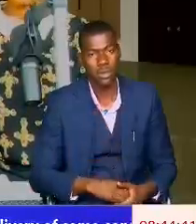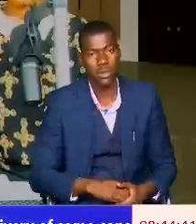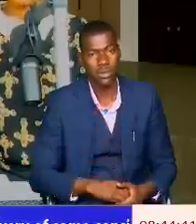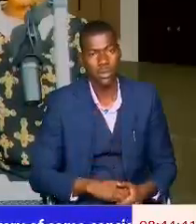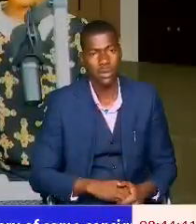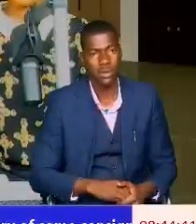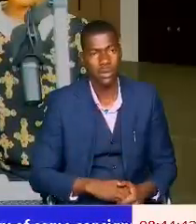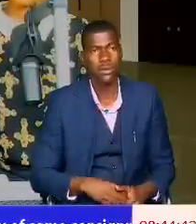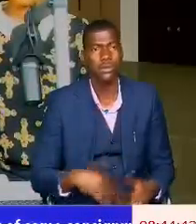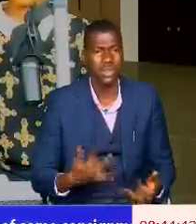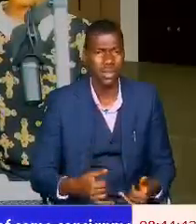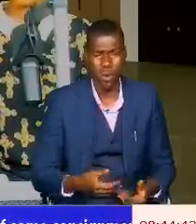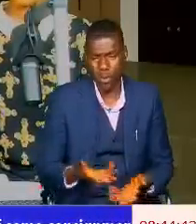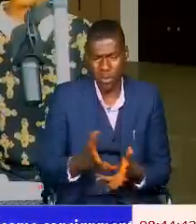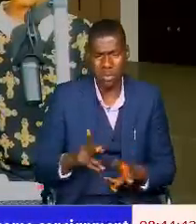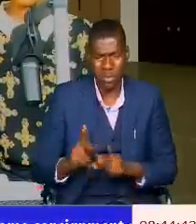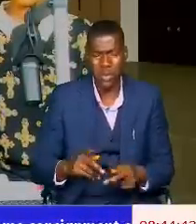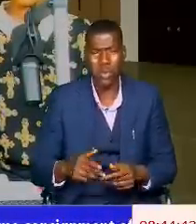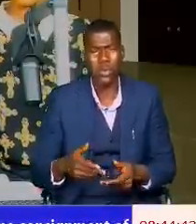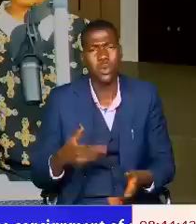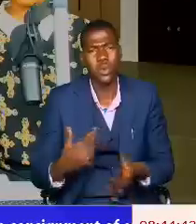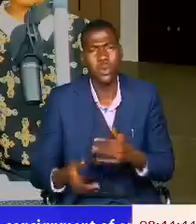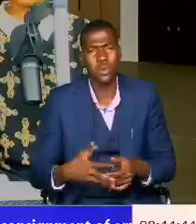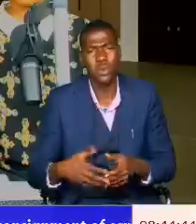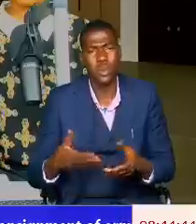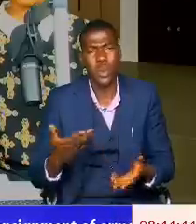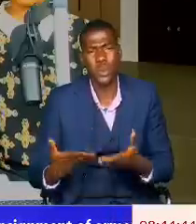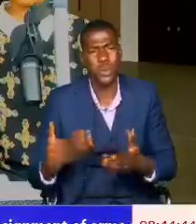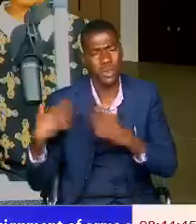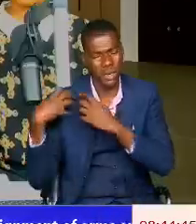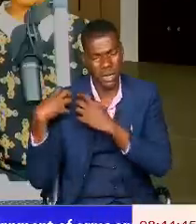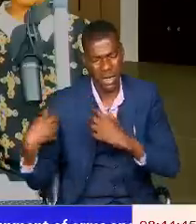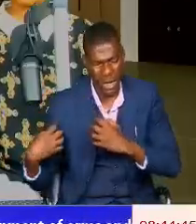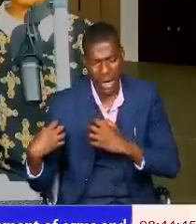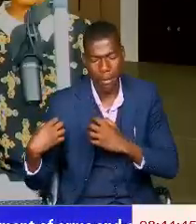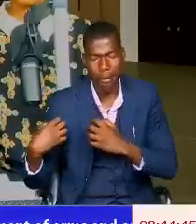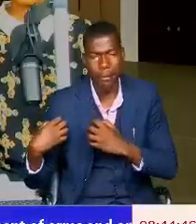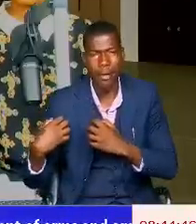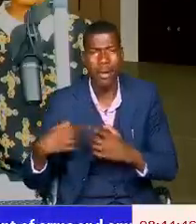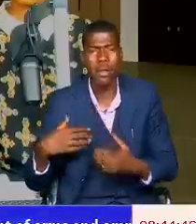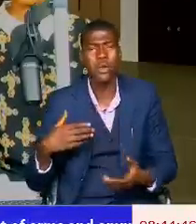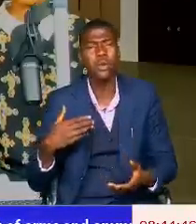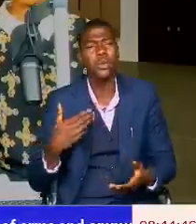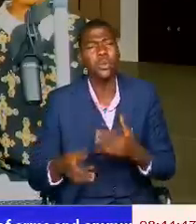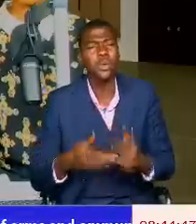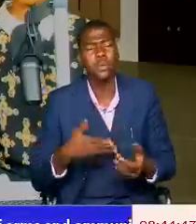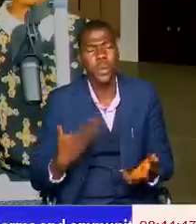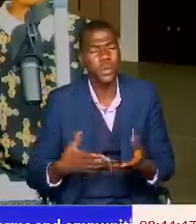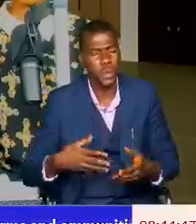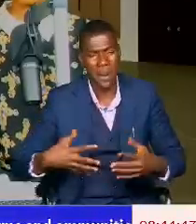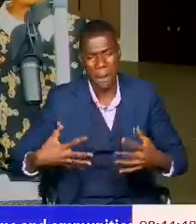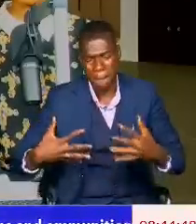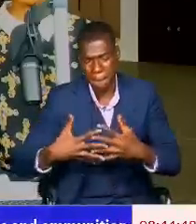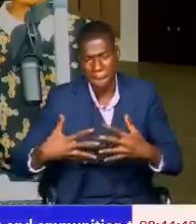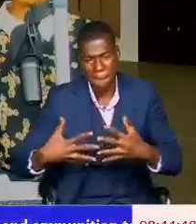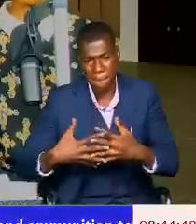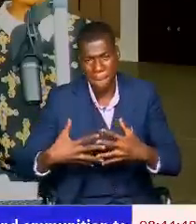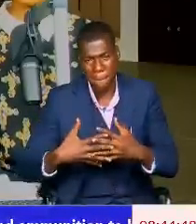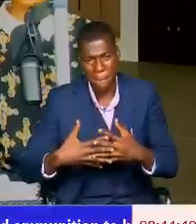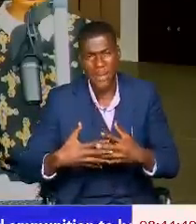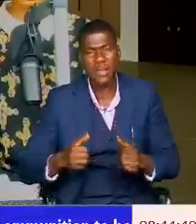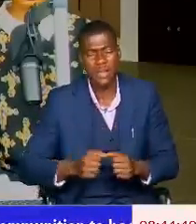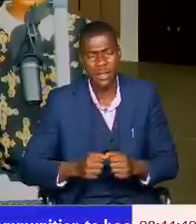in rank? Why would I not go punish them? Even if to go 3 to 4 years imprisonment is still within your